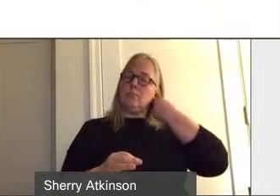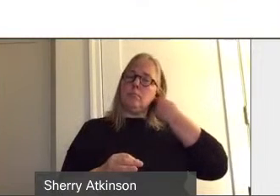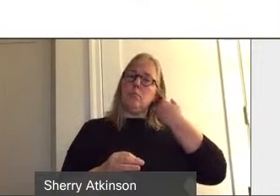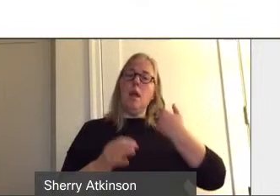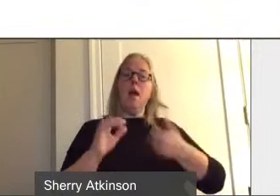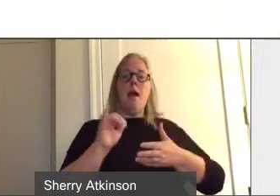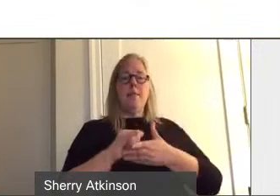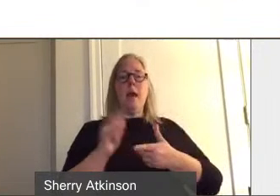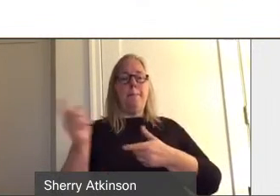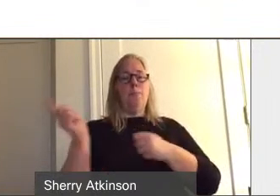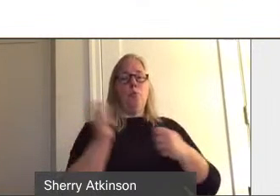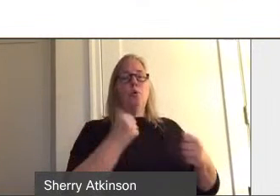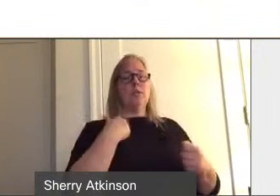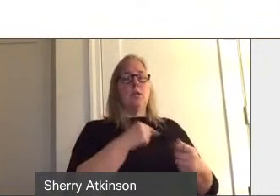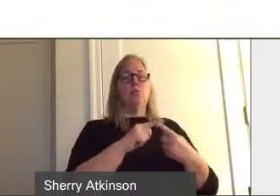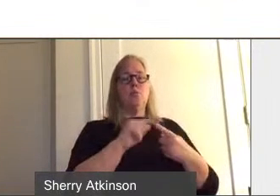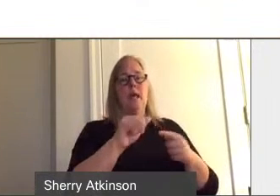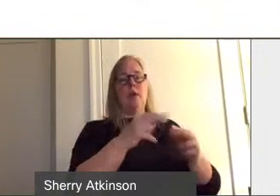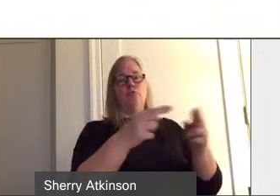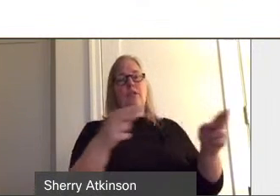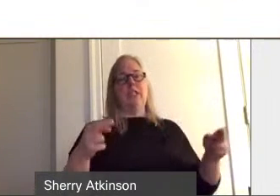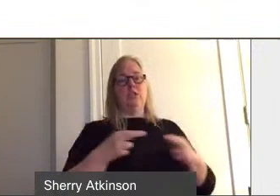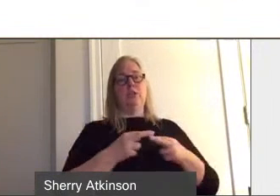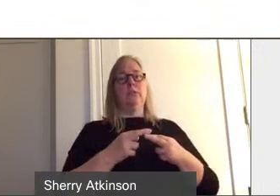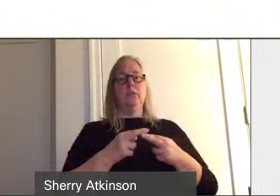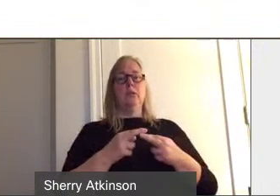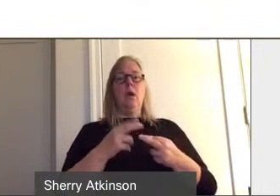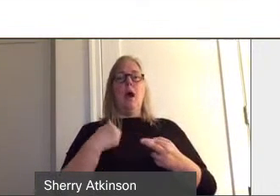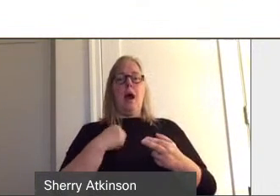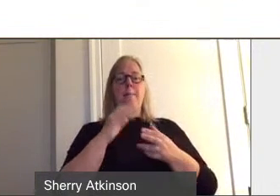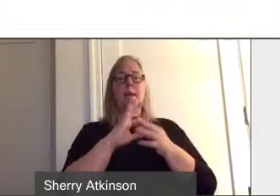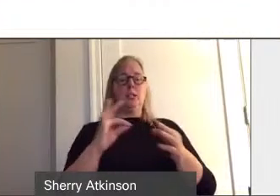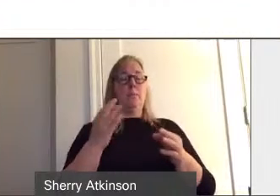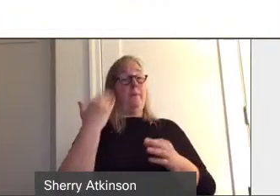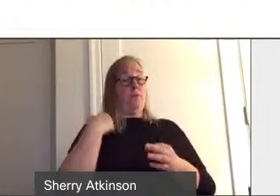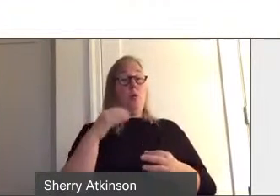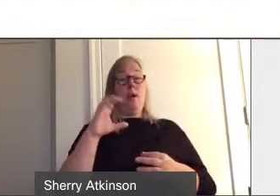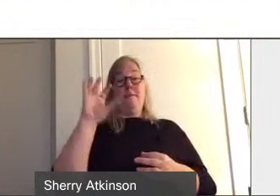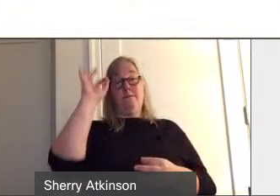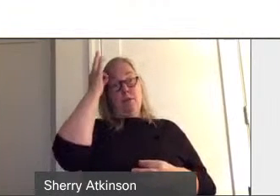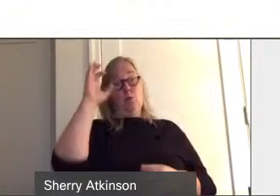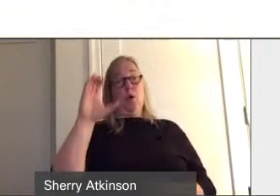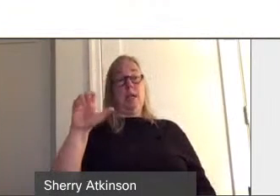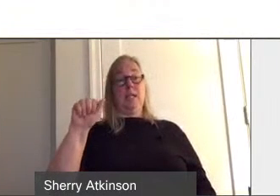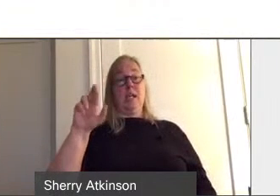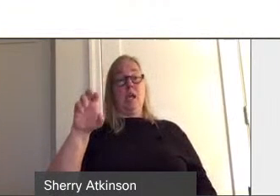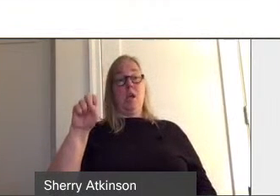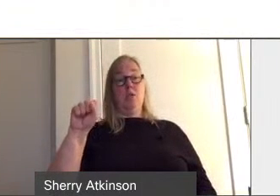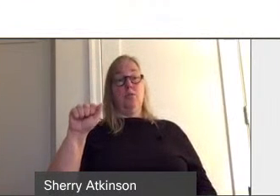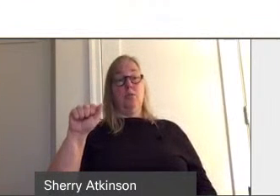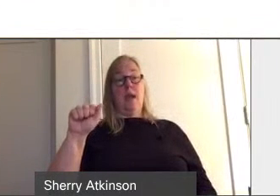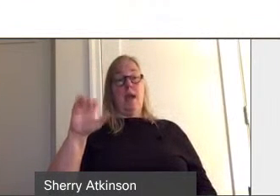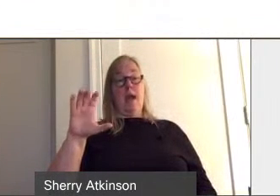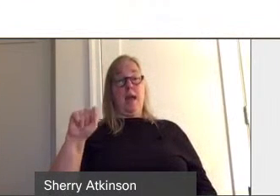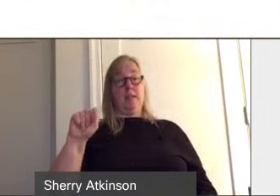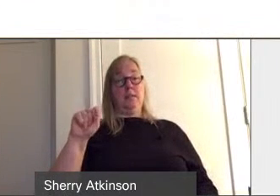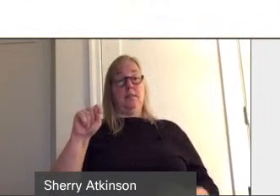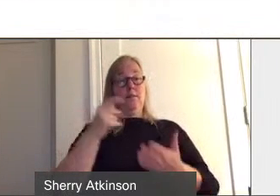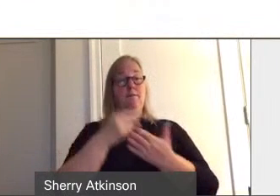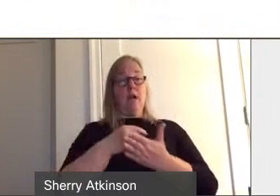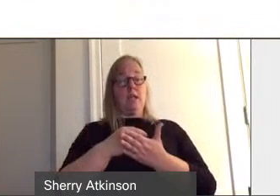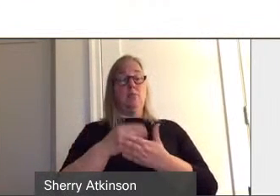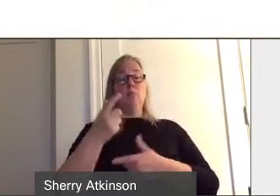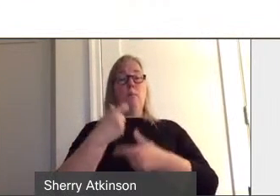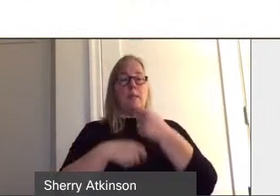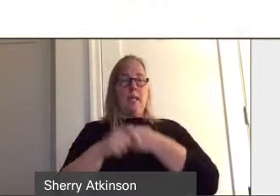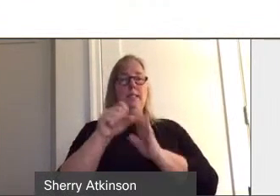region. I mentioned before, the Federal CARES Act funding helps replace state reductions for the